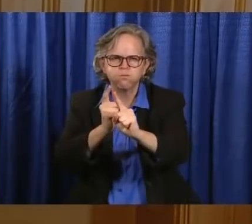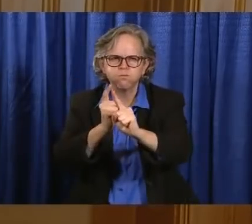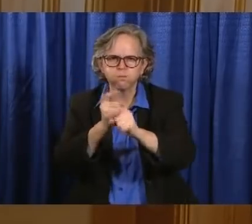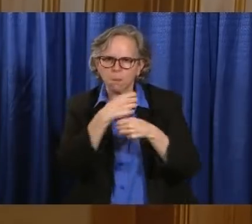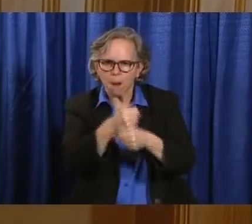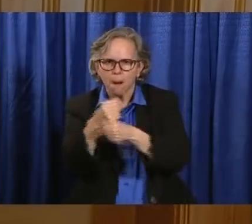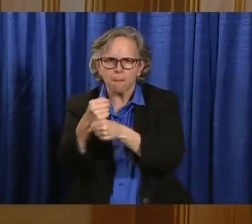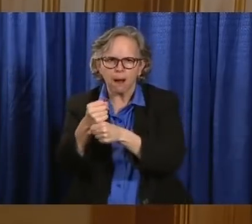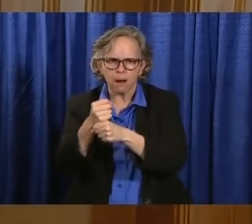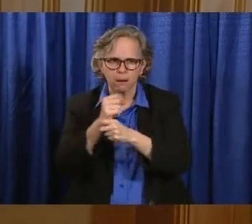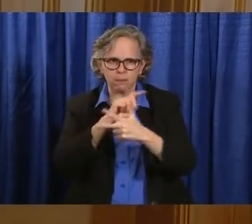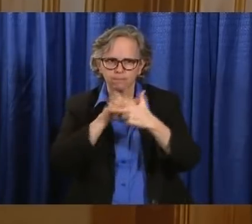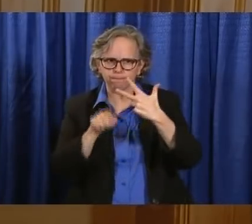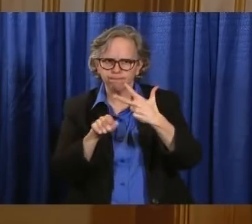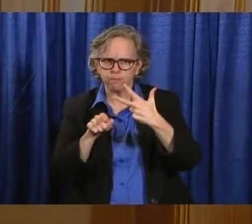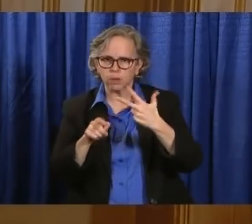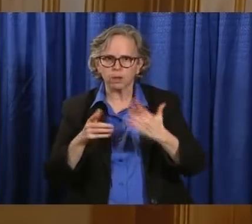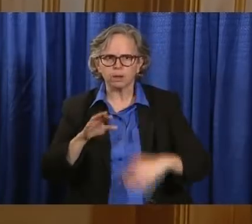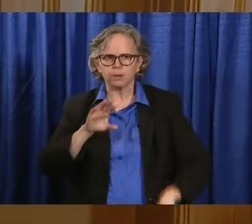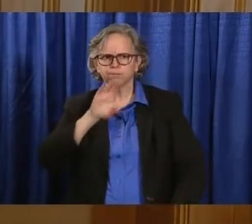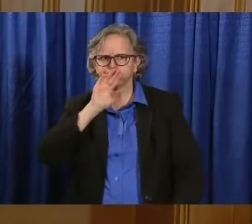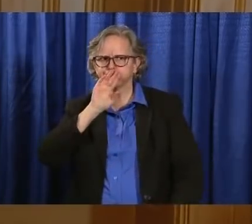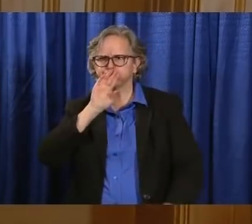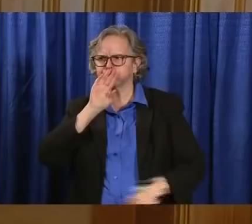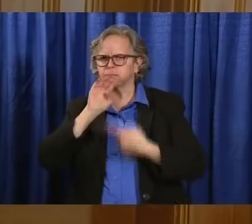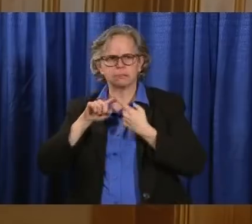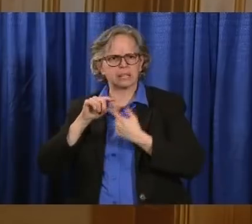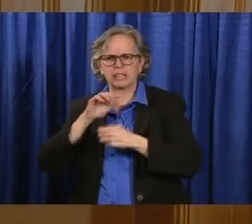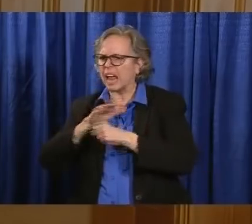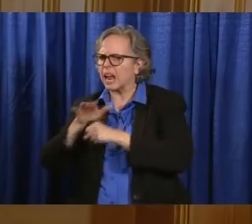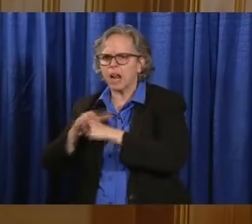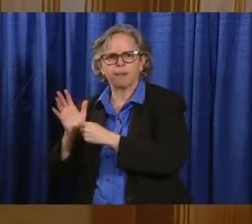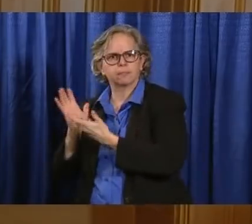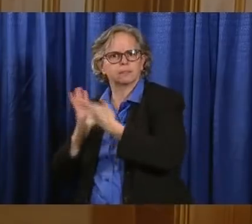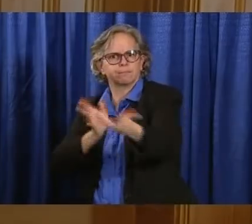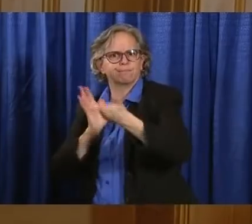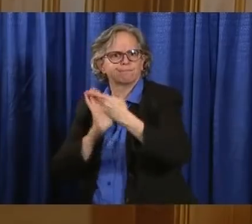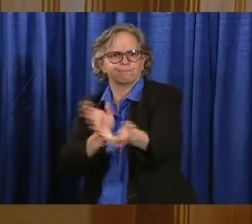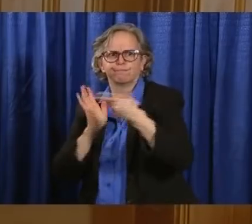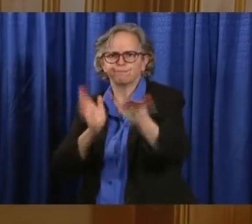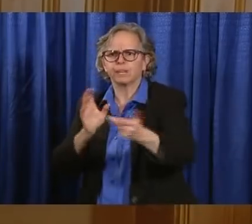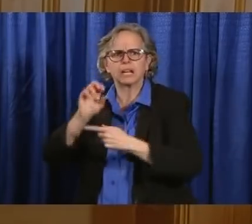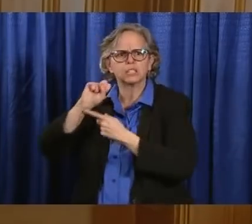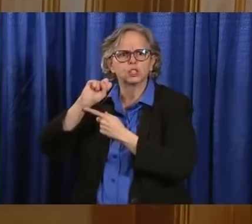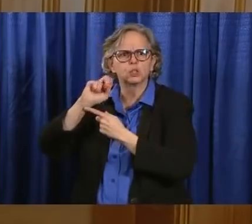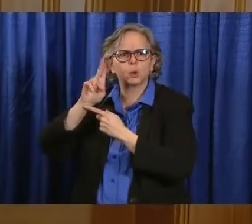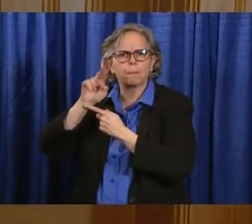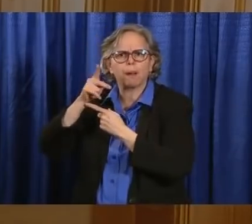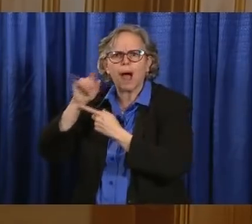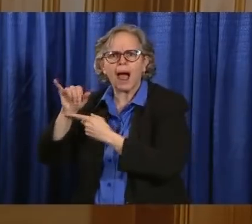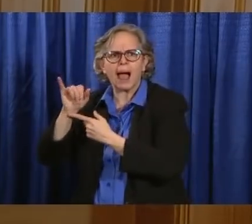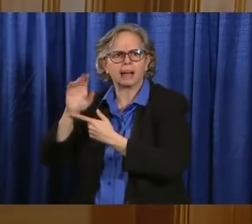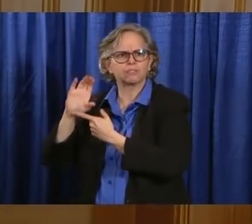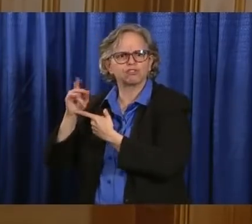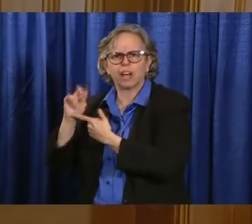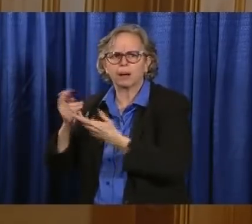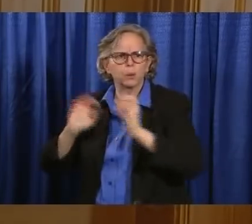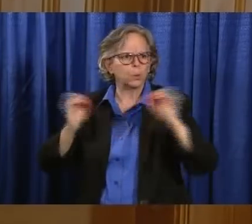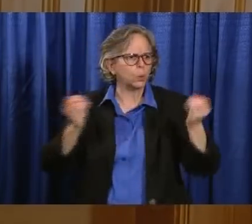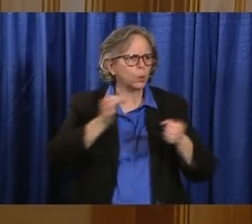supply chain, and some days there's not the liquid, some days there's not the tube, some days there's not the